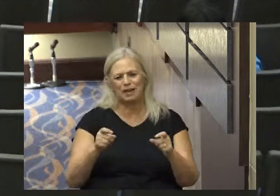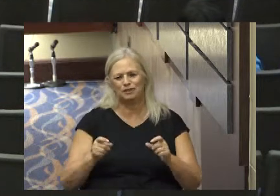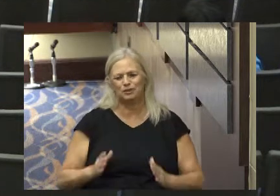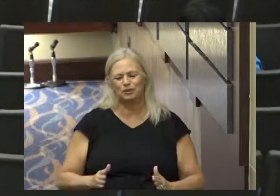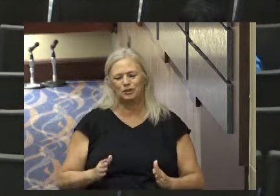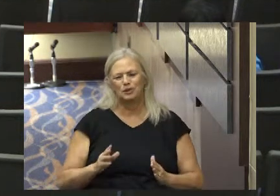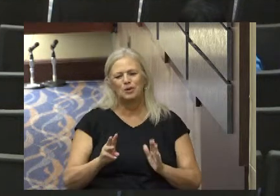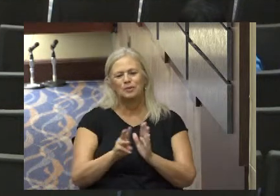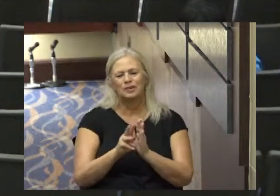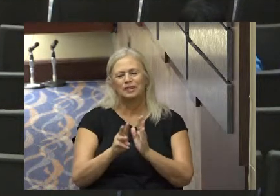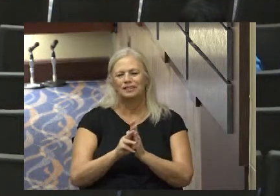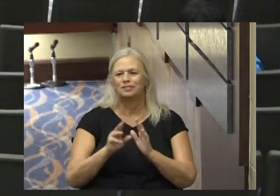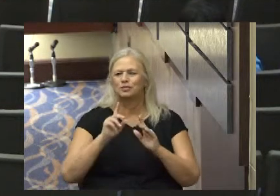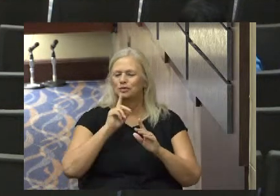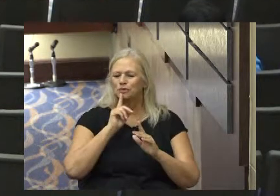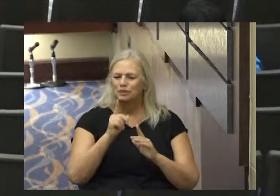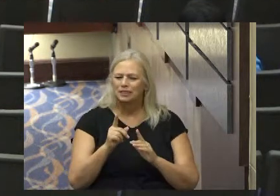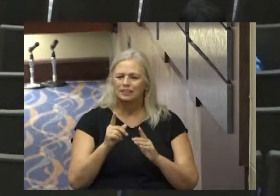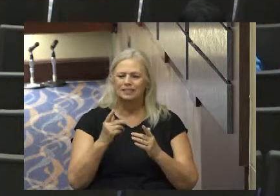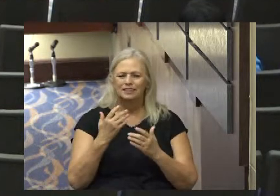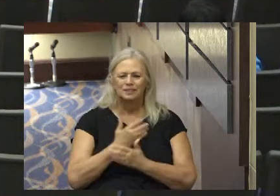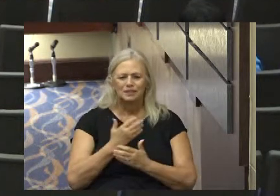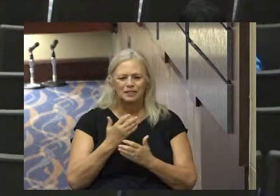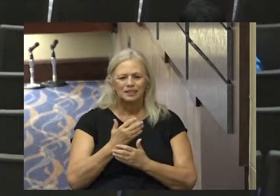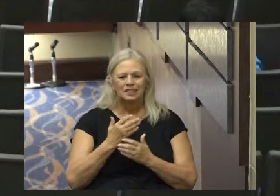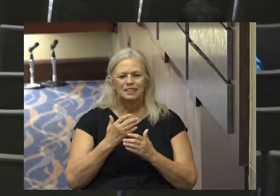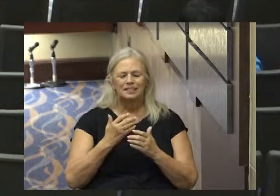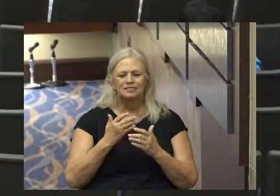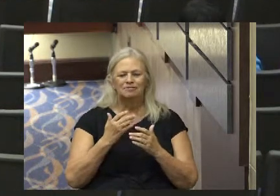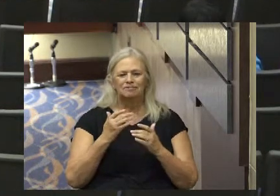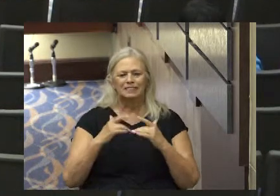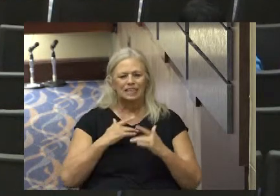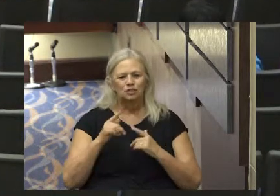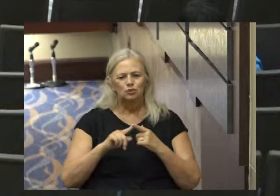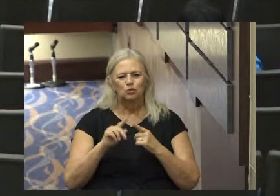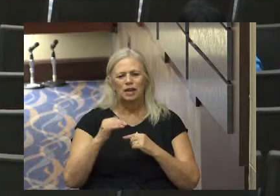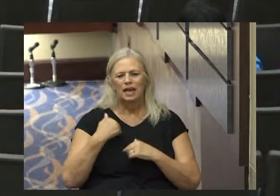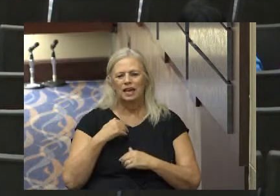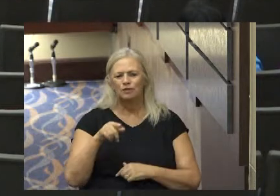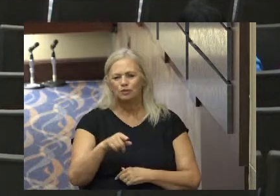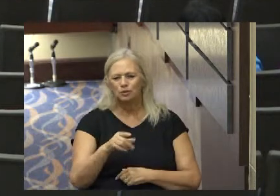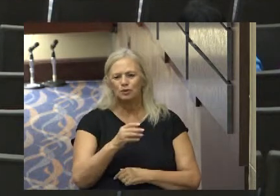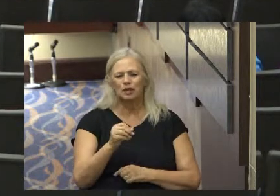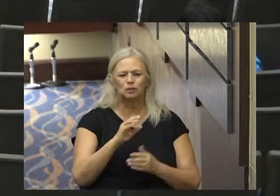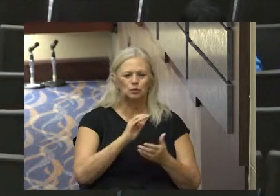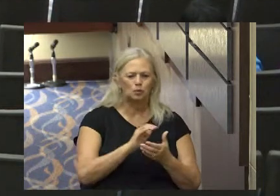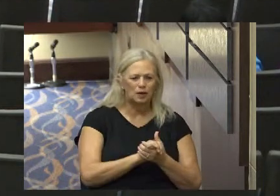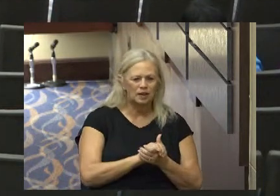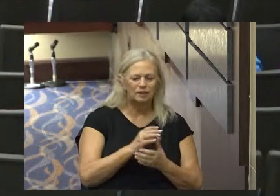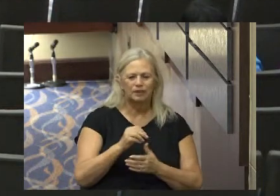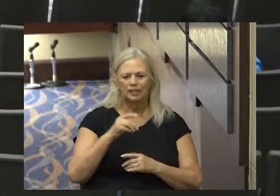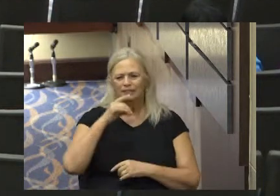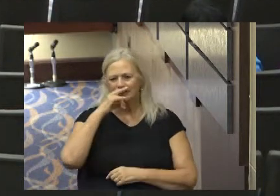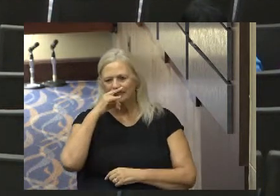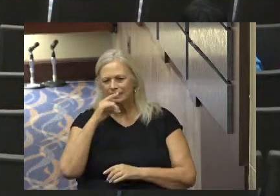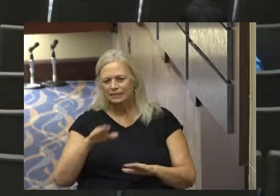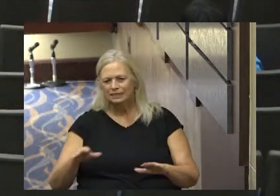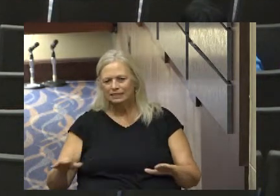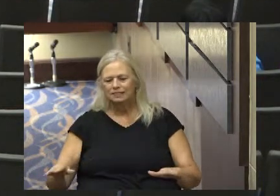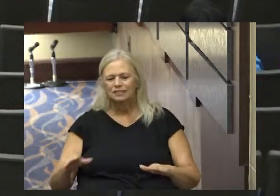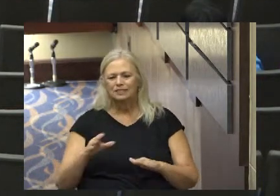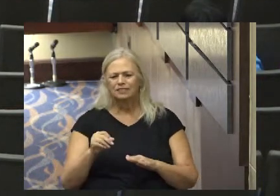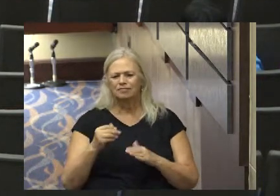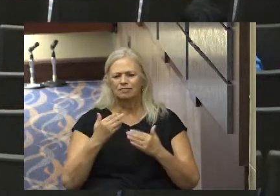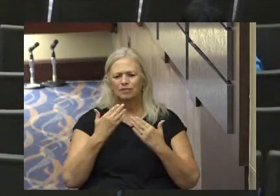I know this job has come at a really high cost to you and to Deanna and to your kids. So thank you for the sacrifices you've made to make